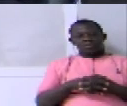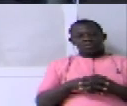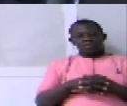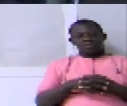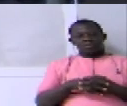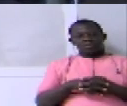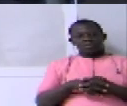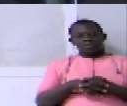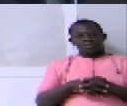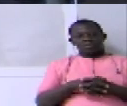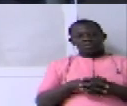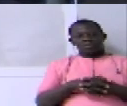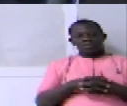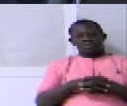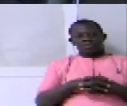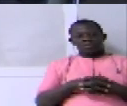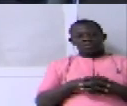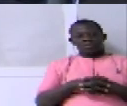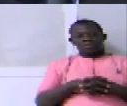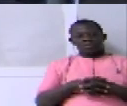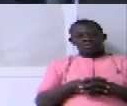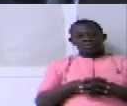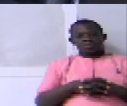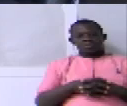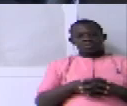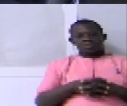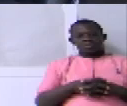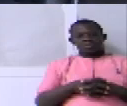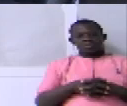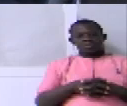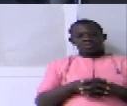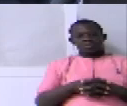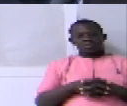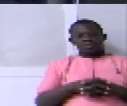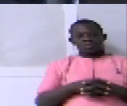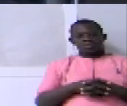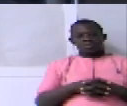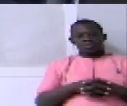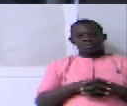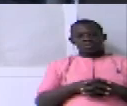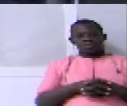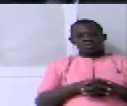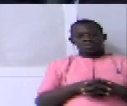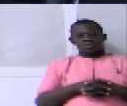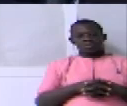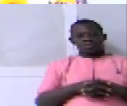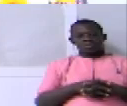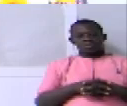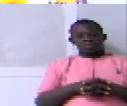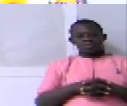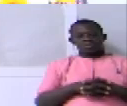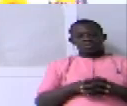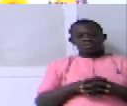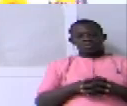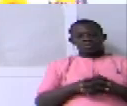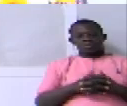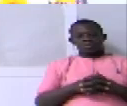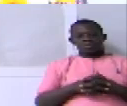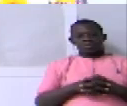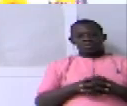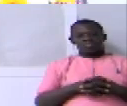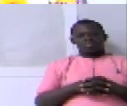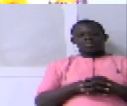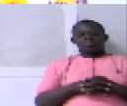kendo puru kabrim wo lualu ani wo sartolu menu be dending kaso doko la anin kaso